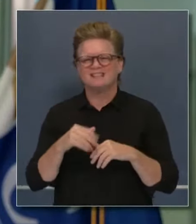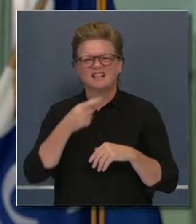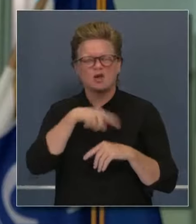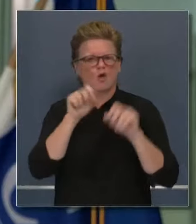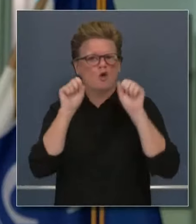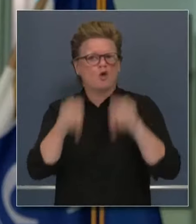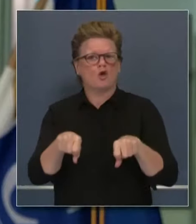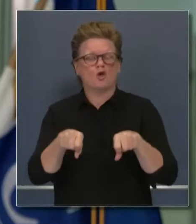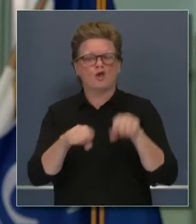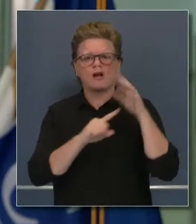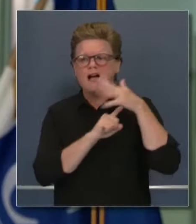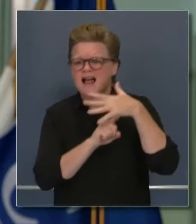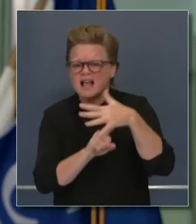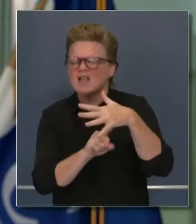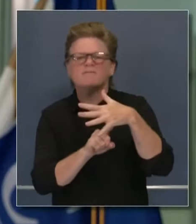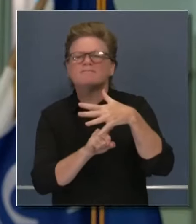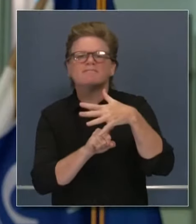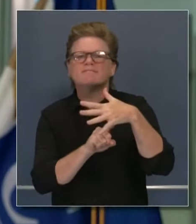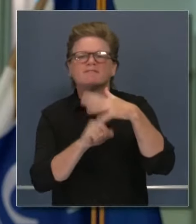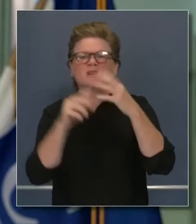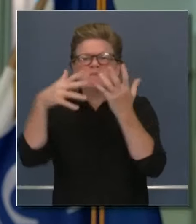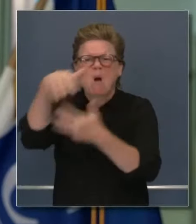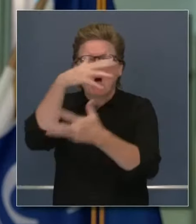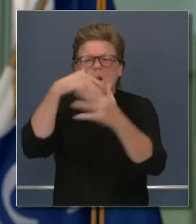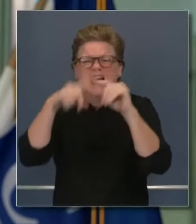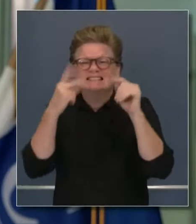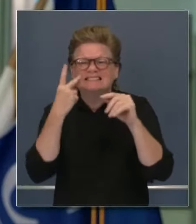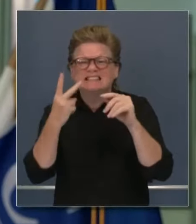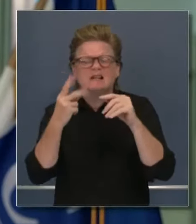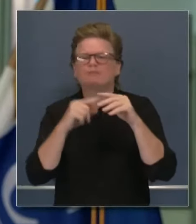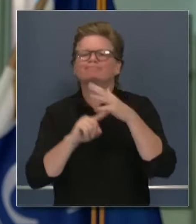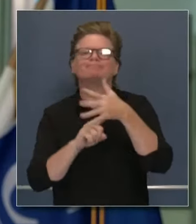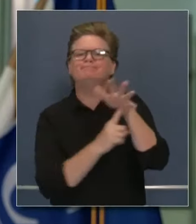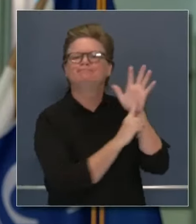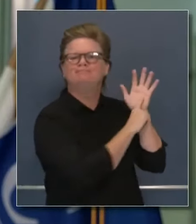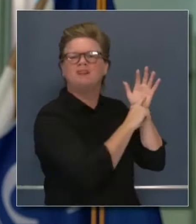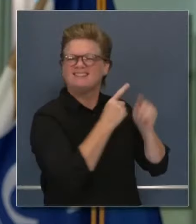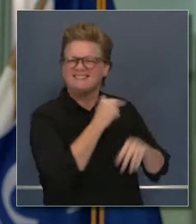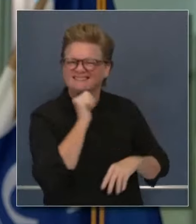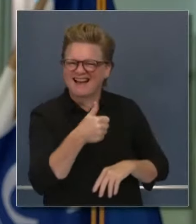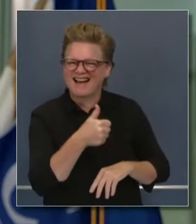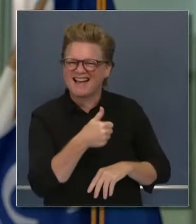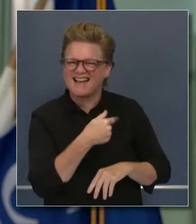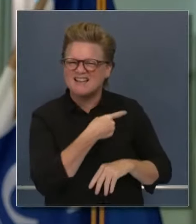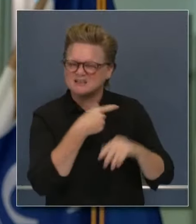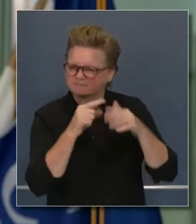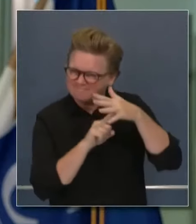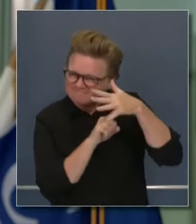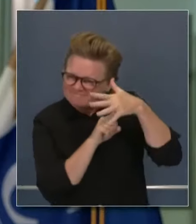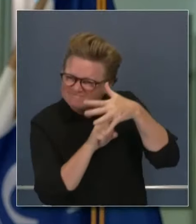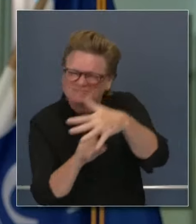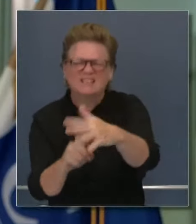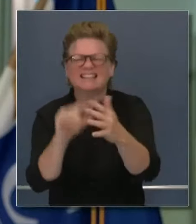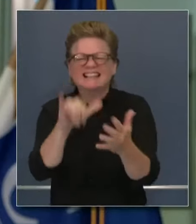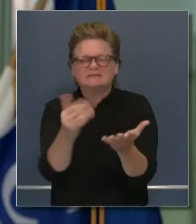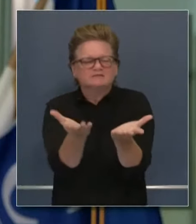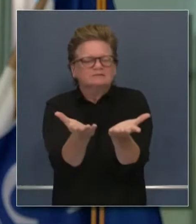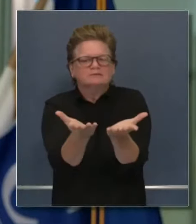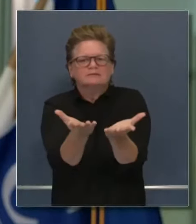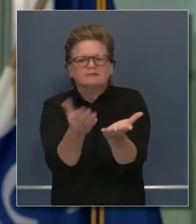They went in anyway. They saved many, many lives. And that's just an example of the kind of